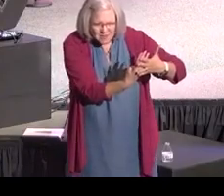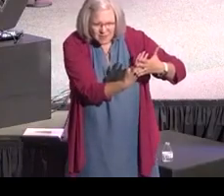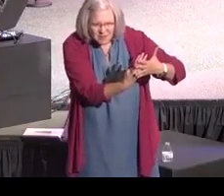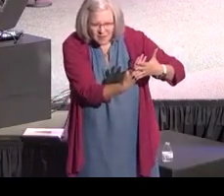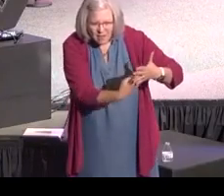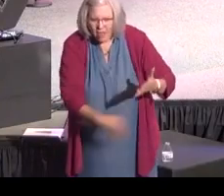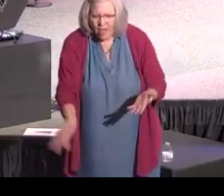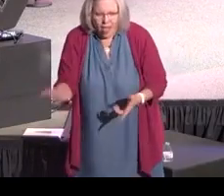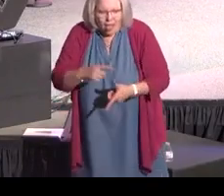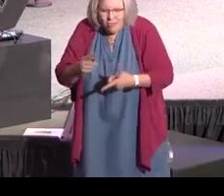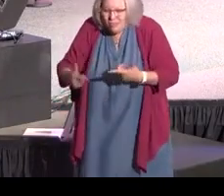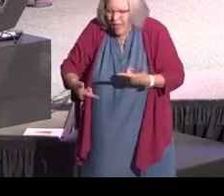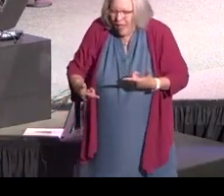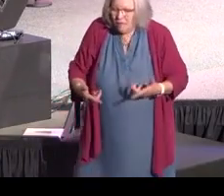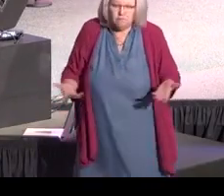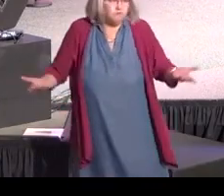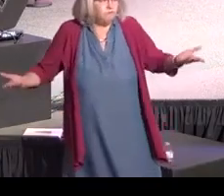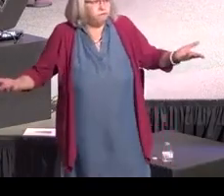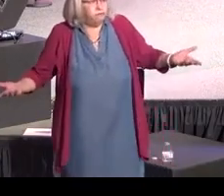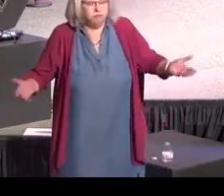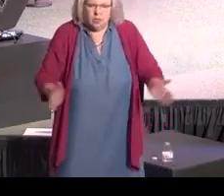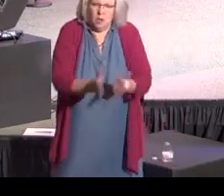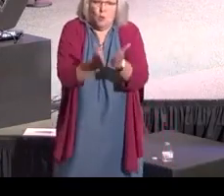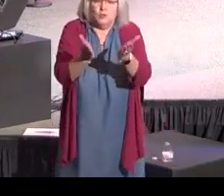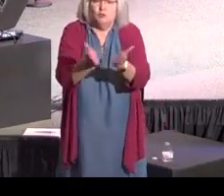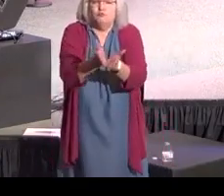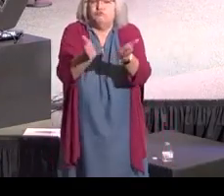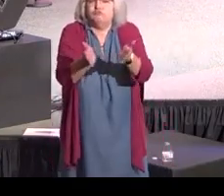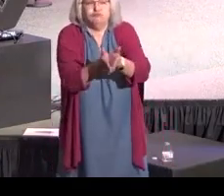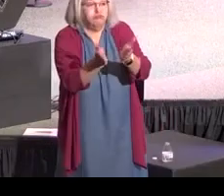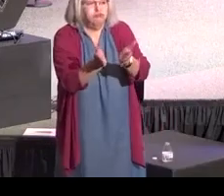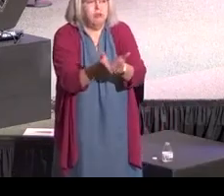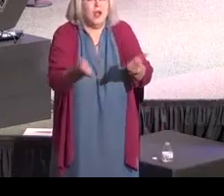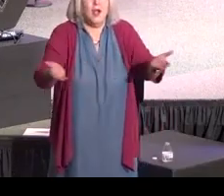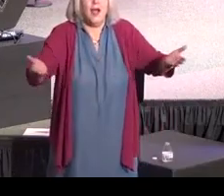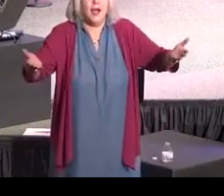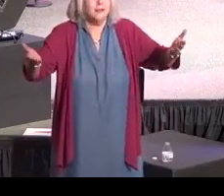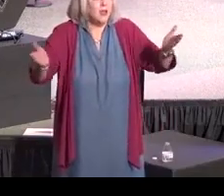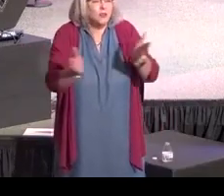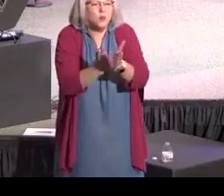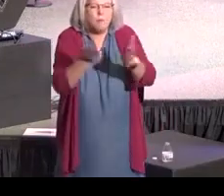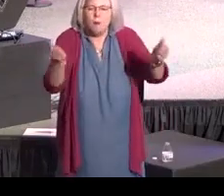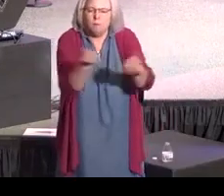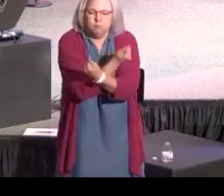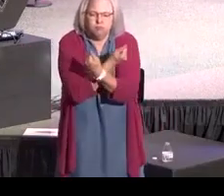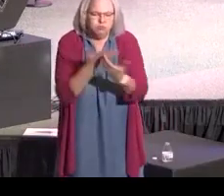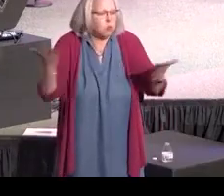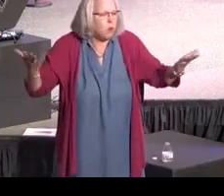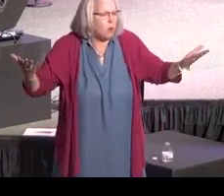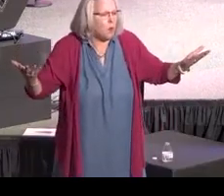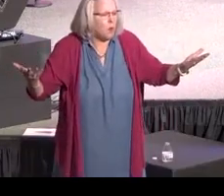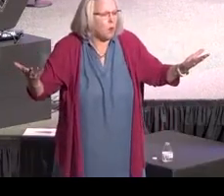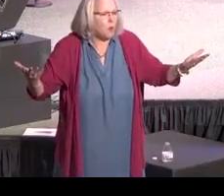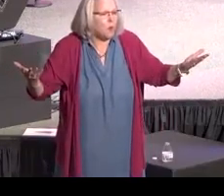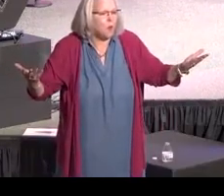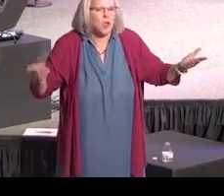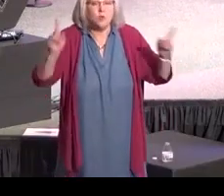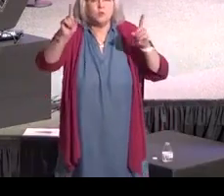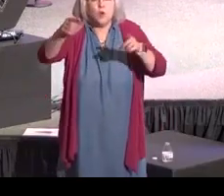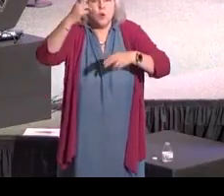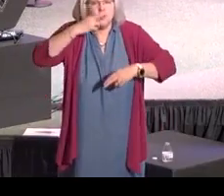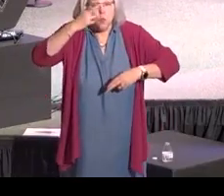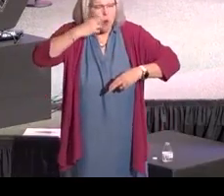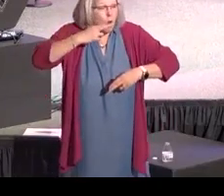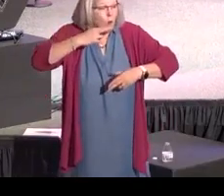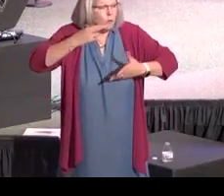picked up the message I did a couple weeks ago where he was being shipped to Rome to stand trial. on a